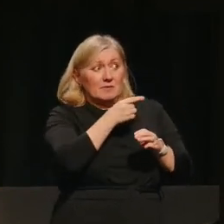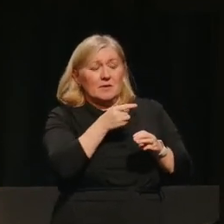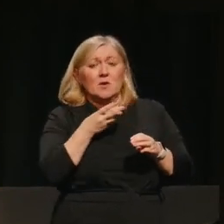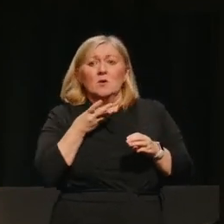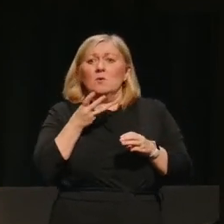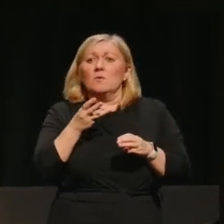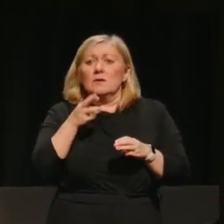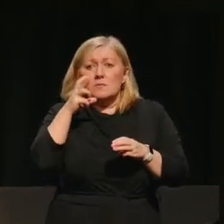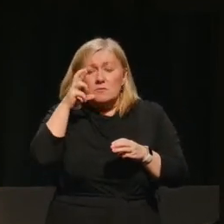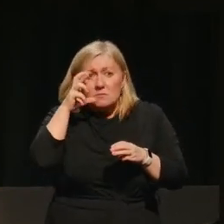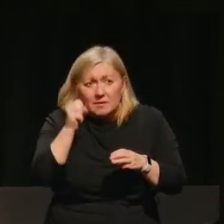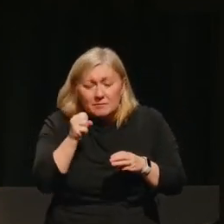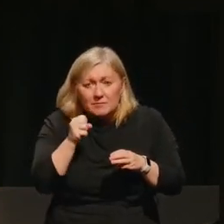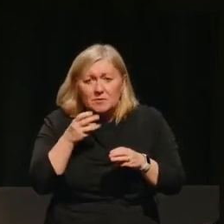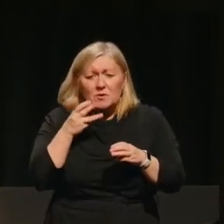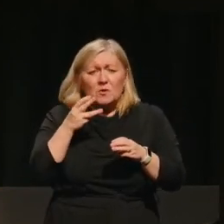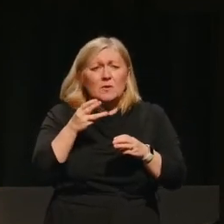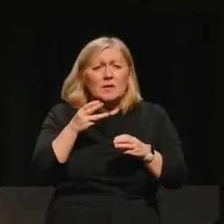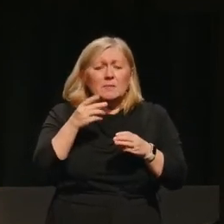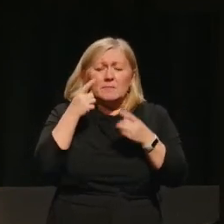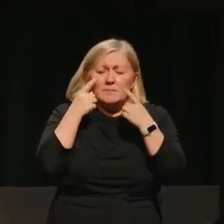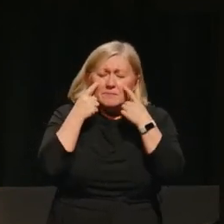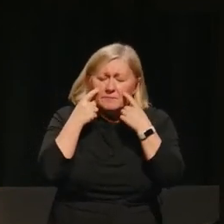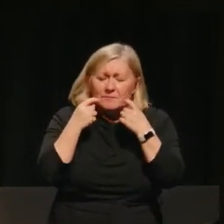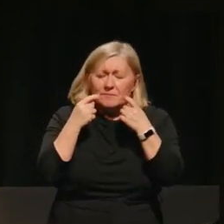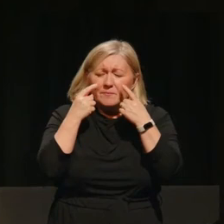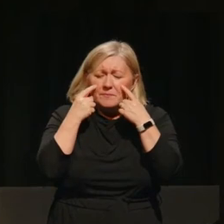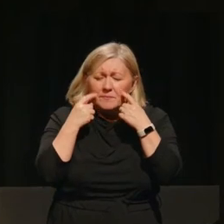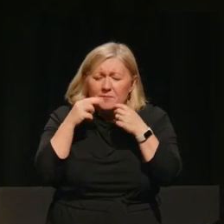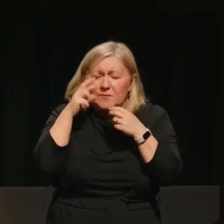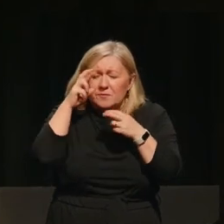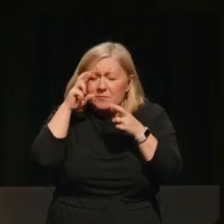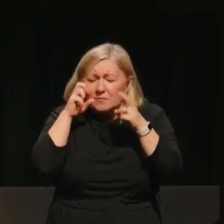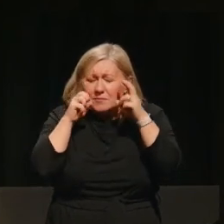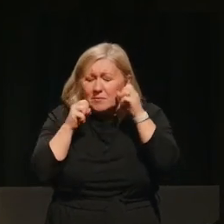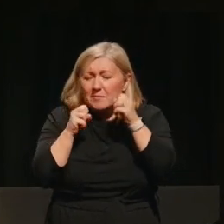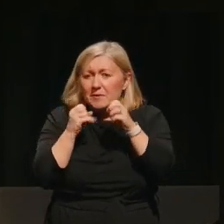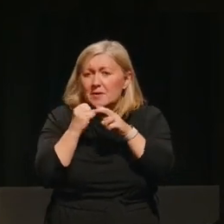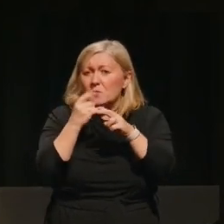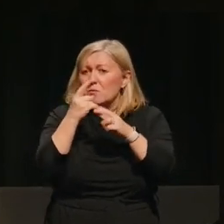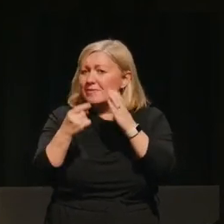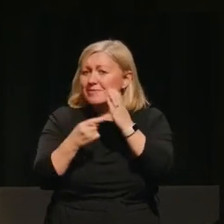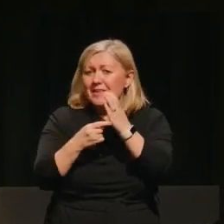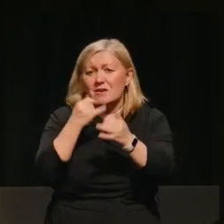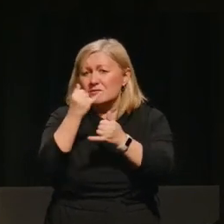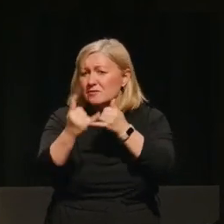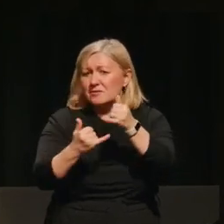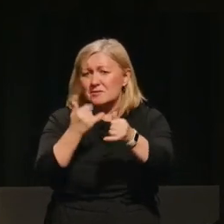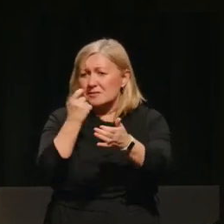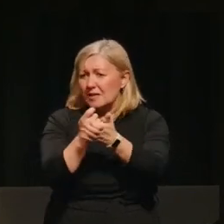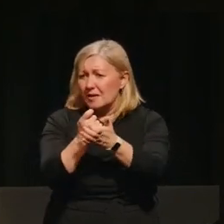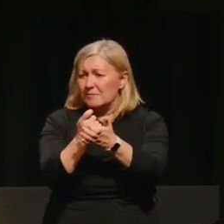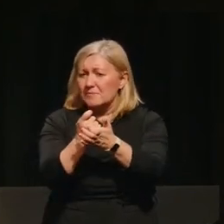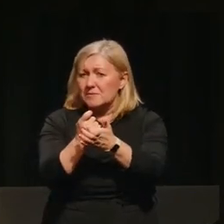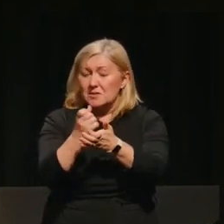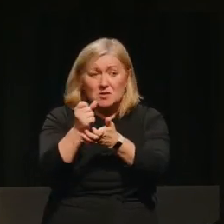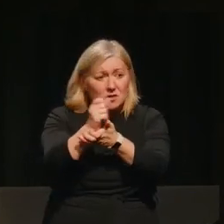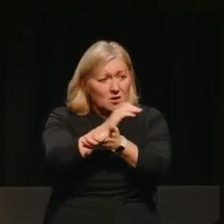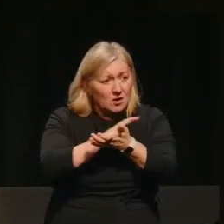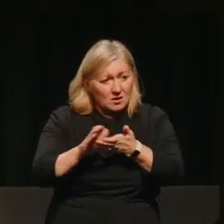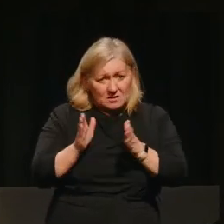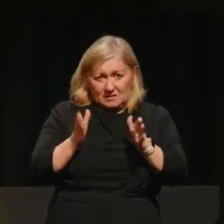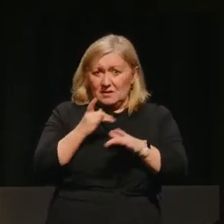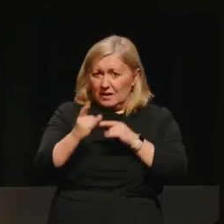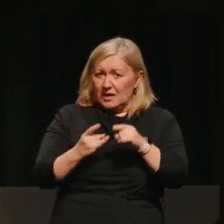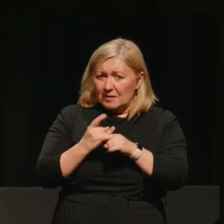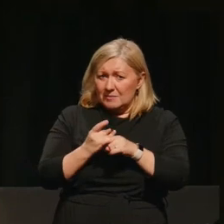and still wept over 1,000 years from now. The Holocaust happened, and it can happen